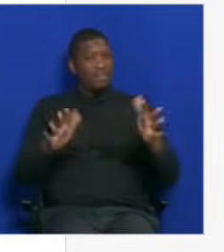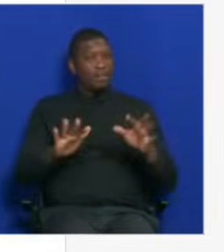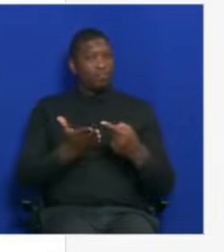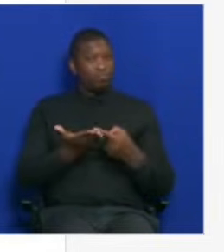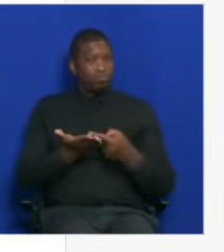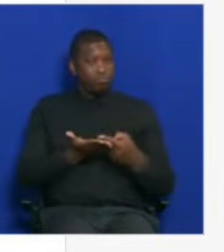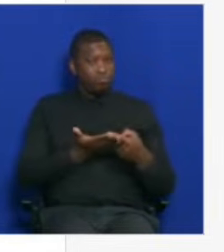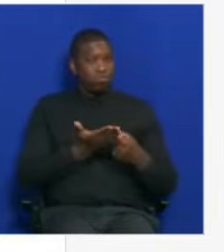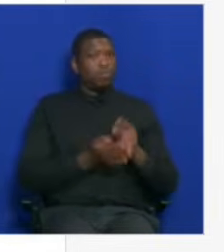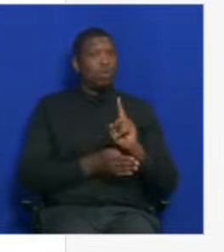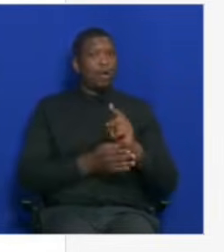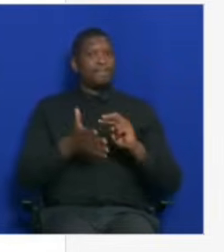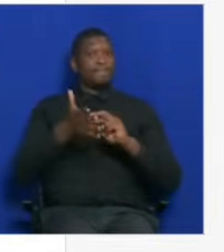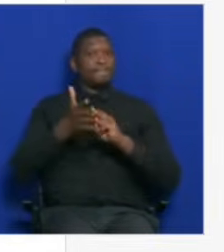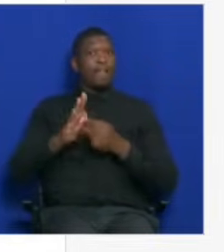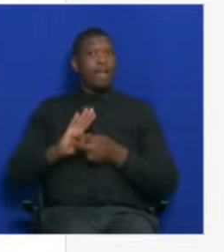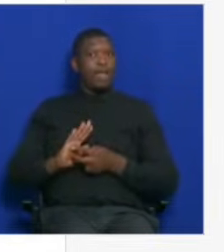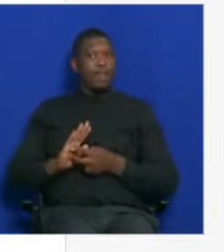plan to